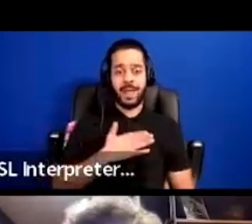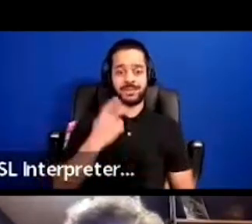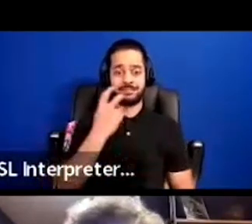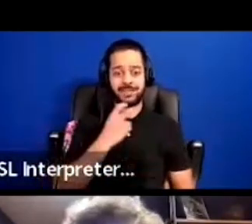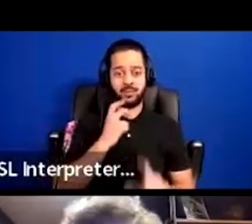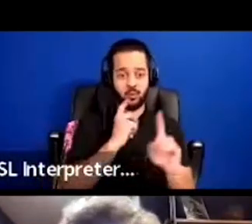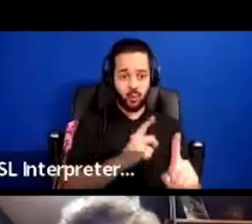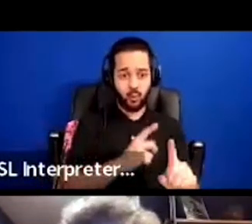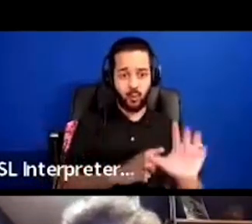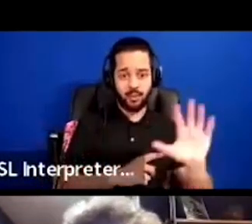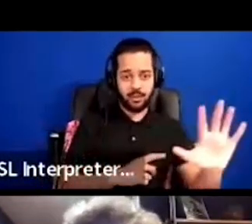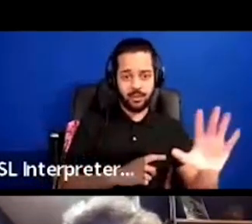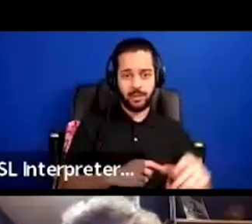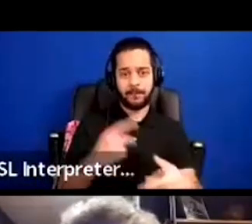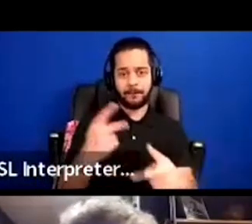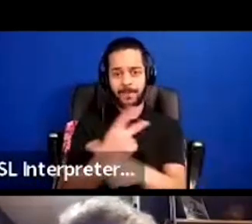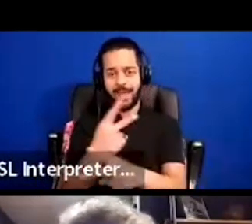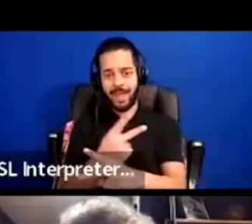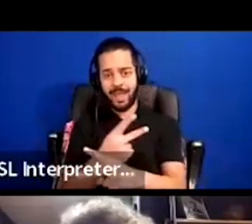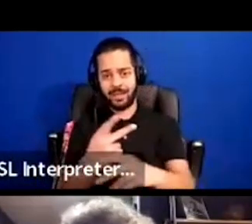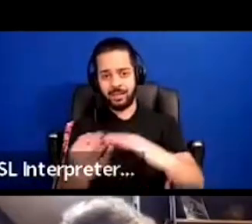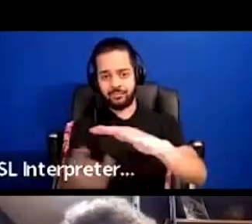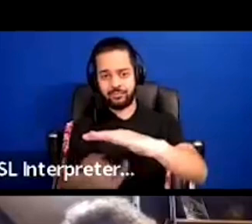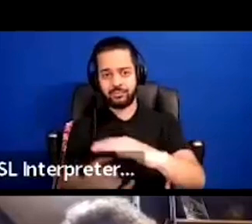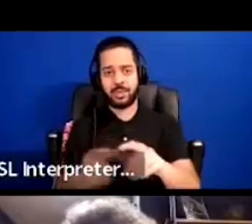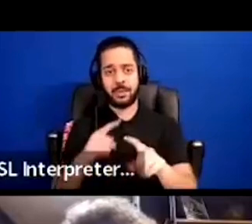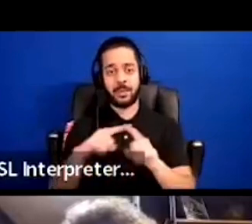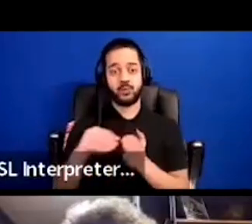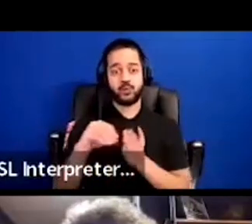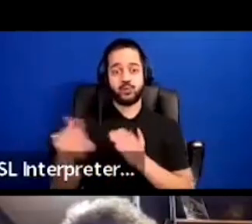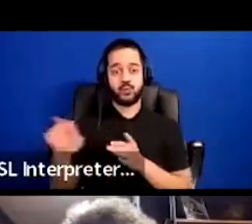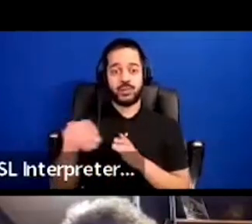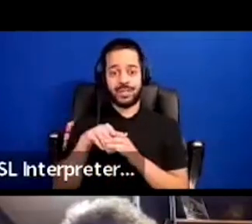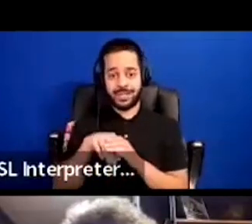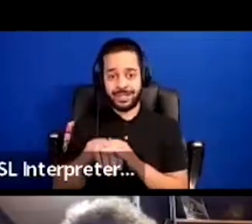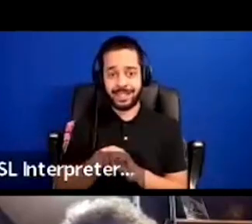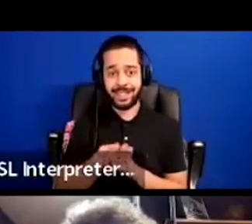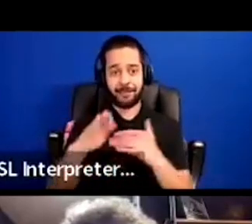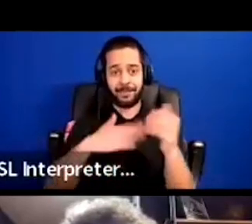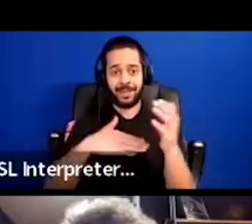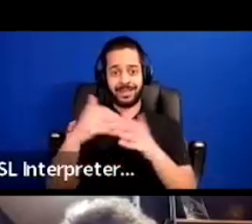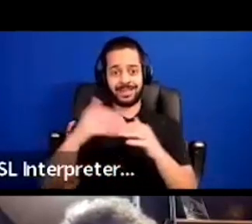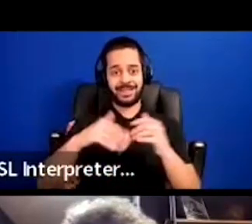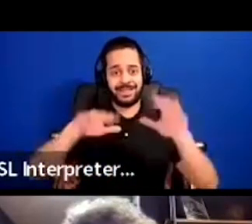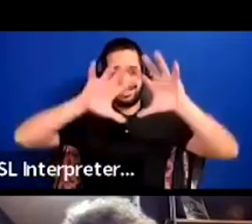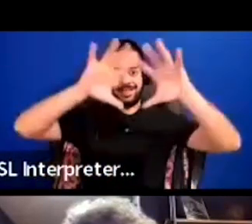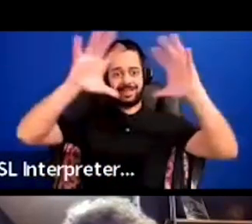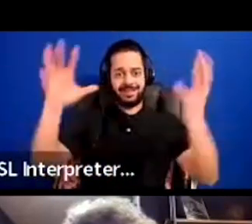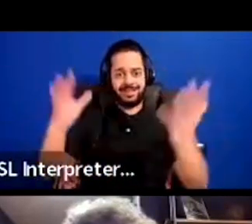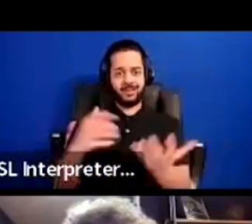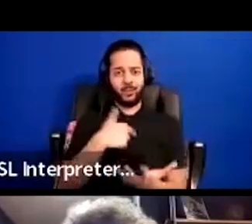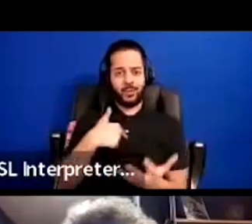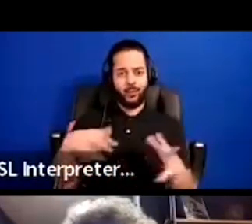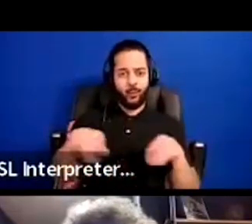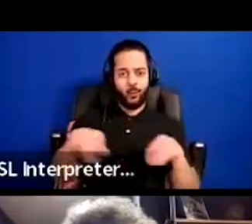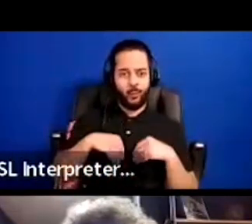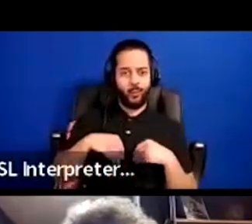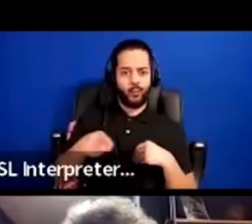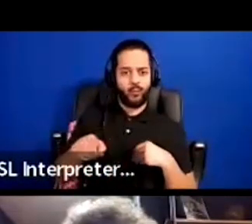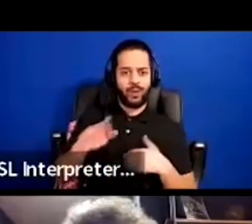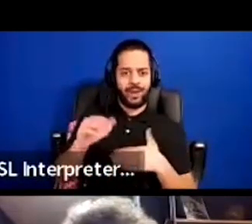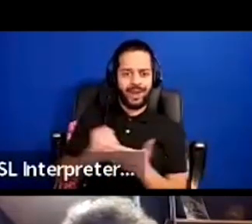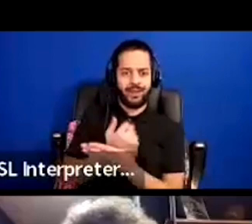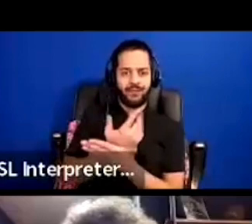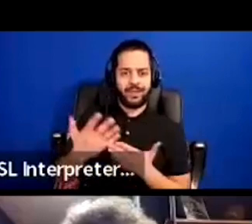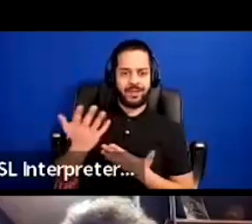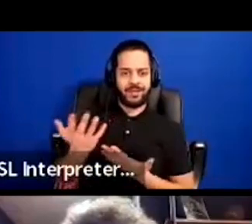are the math goals. But as soon as a kid walks in that building, we all own everything about them. We all need to be aware of what all of